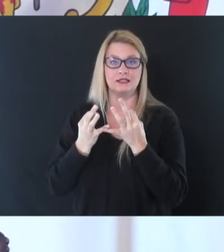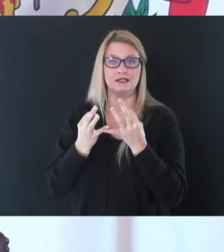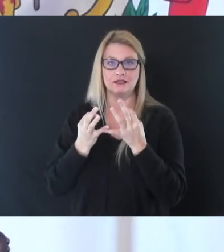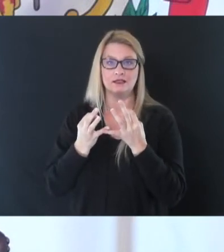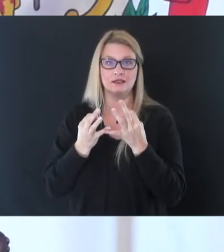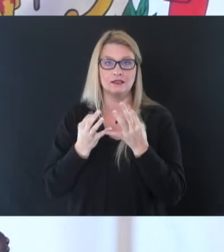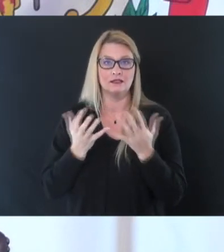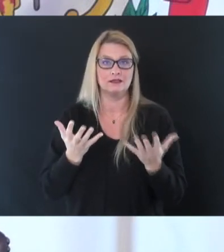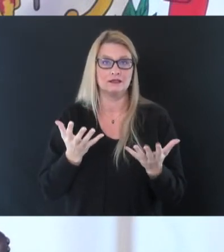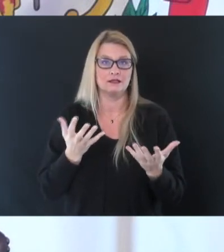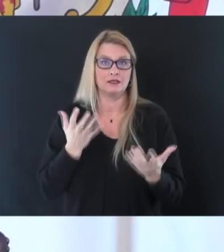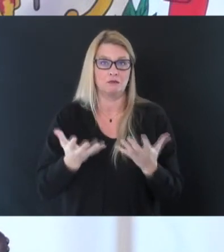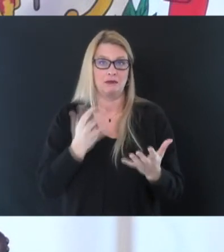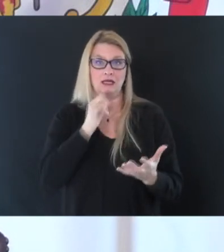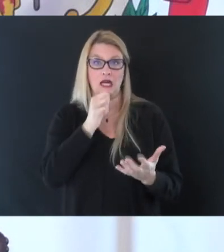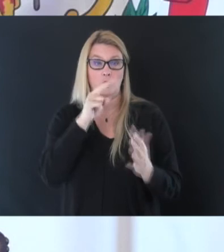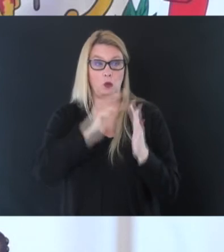typo,